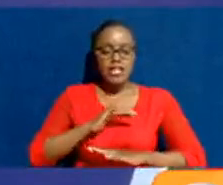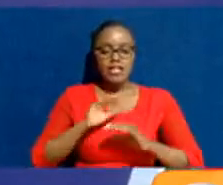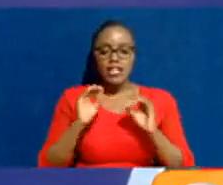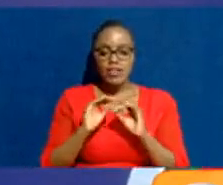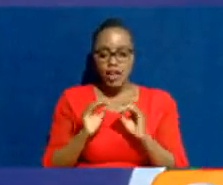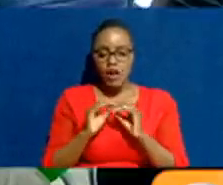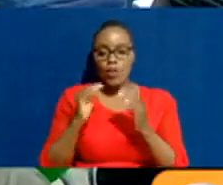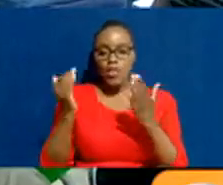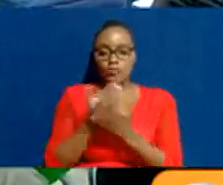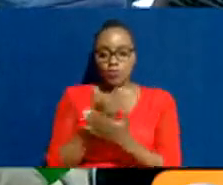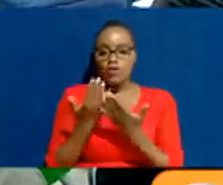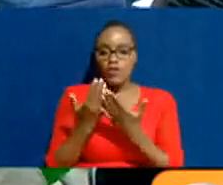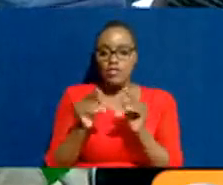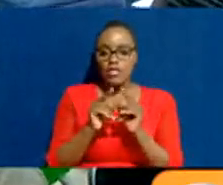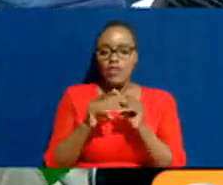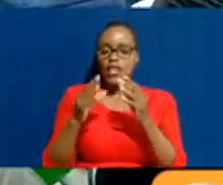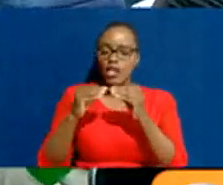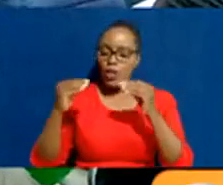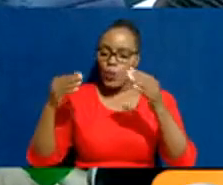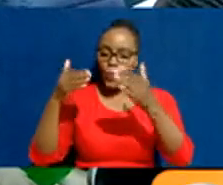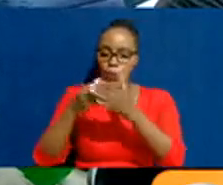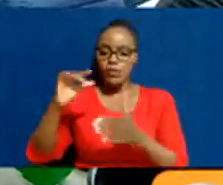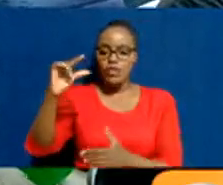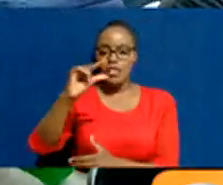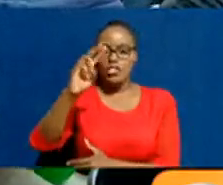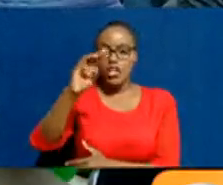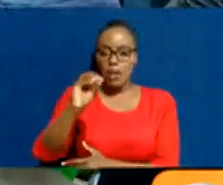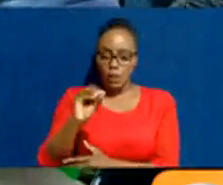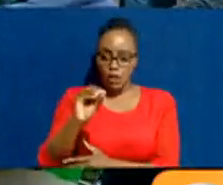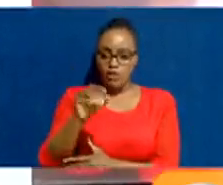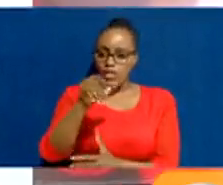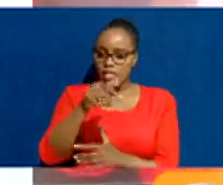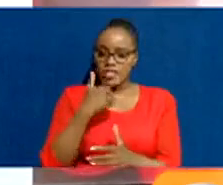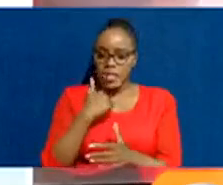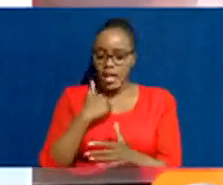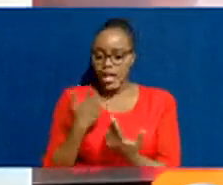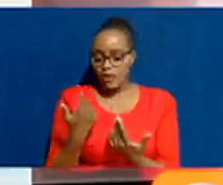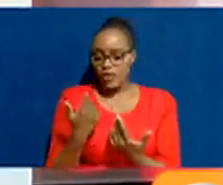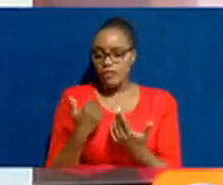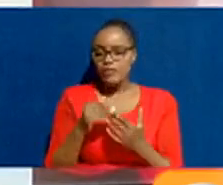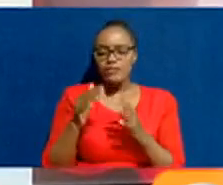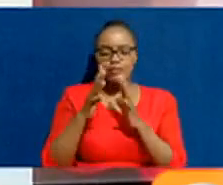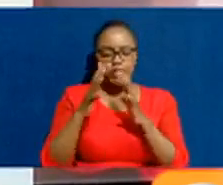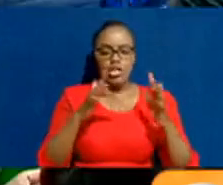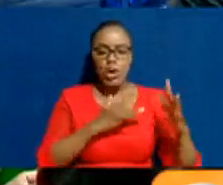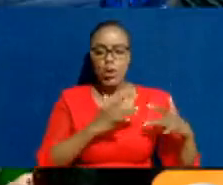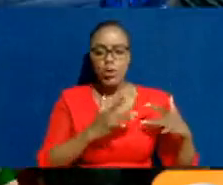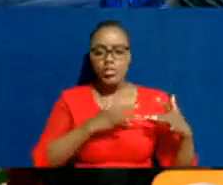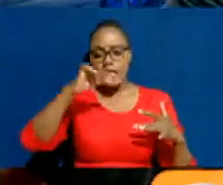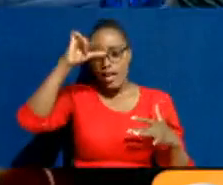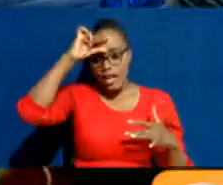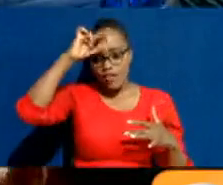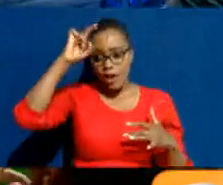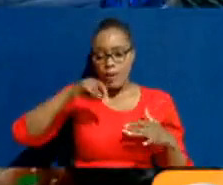with the lifting of the decade-long ban on GMOs. The group listing 5 key concerns the government